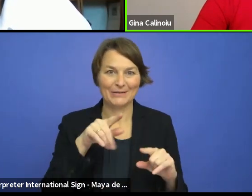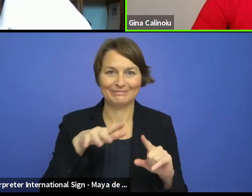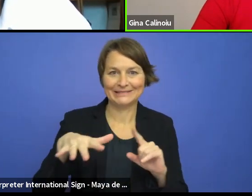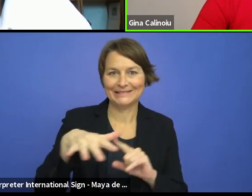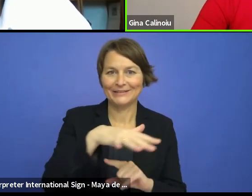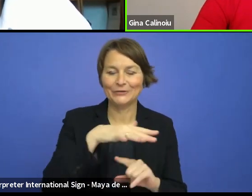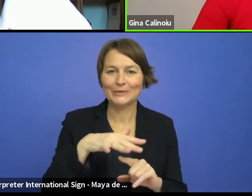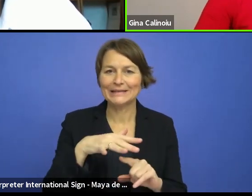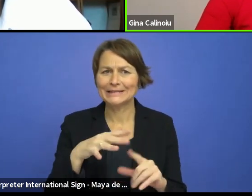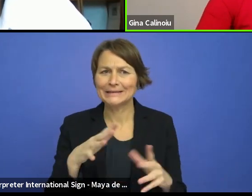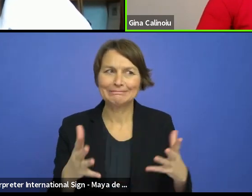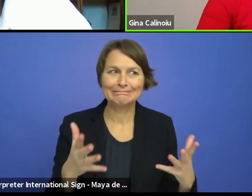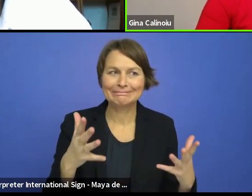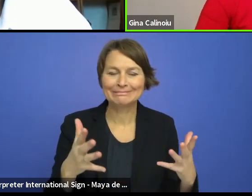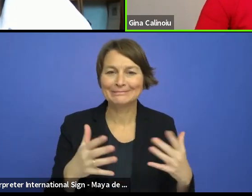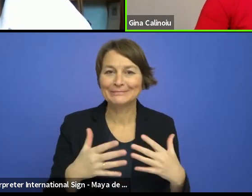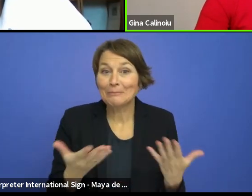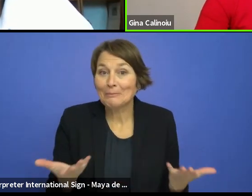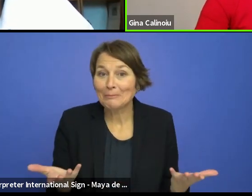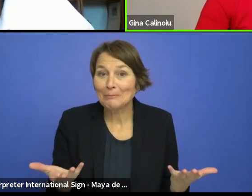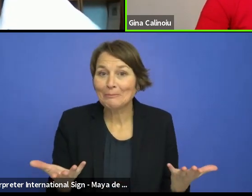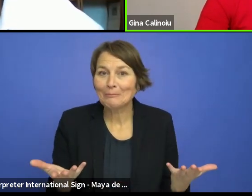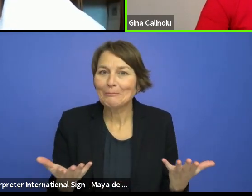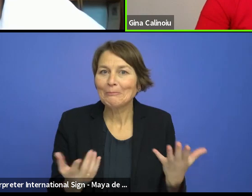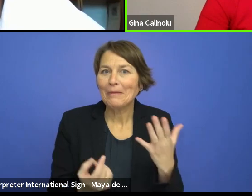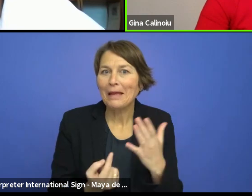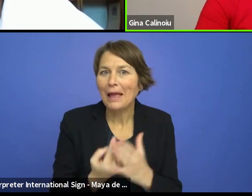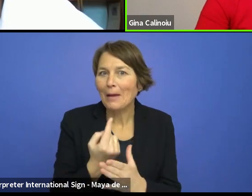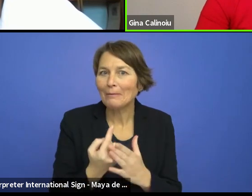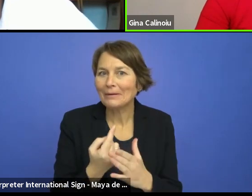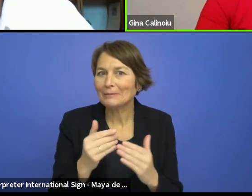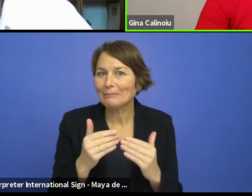we are not sure what happens.